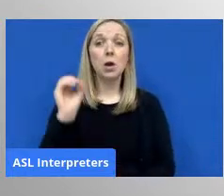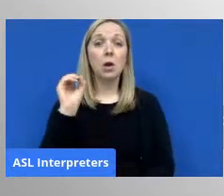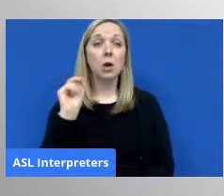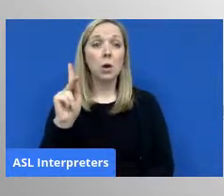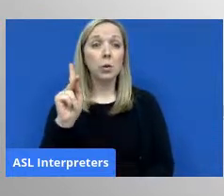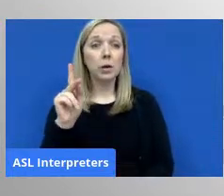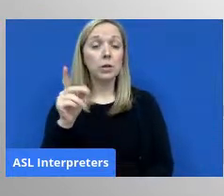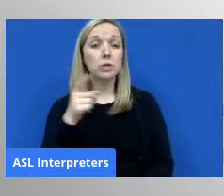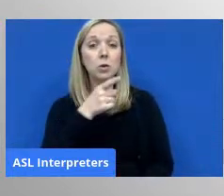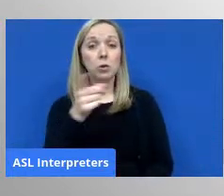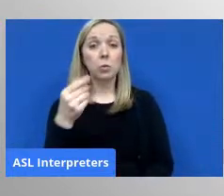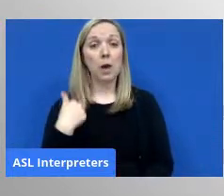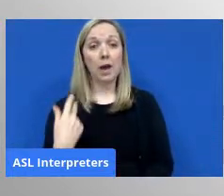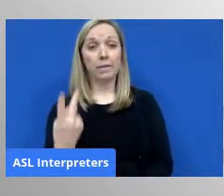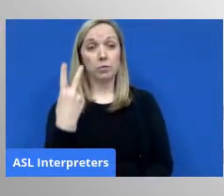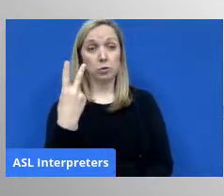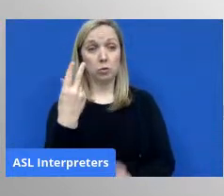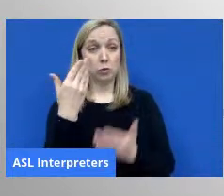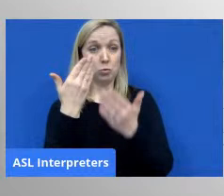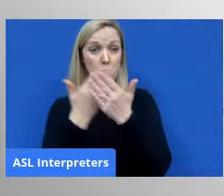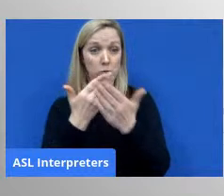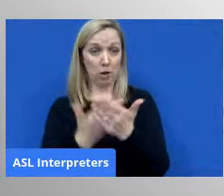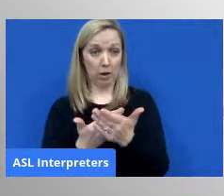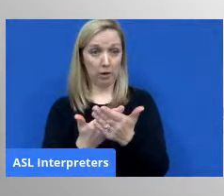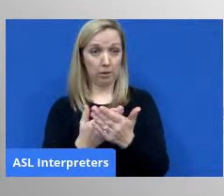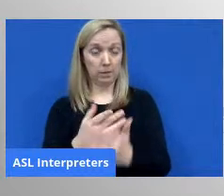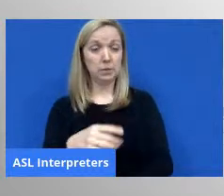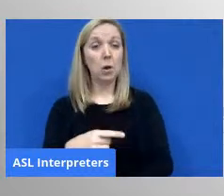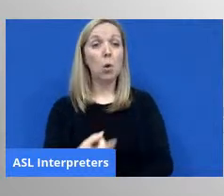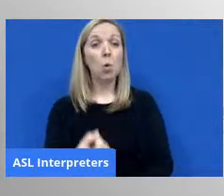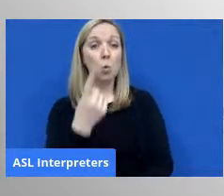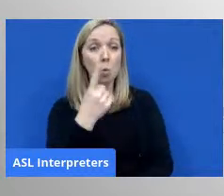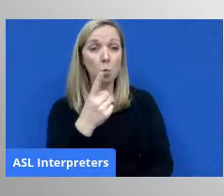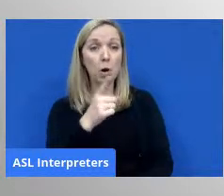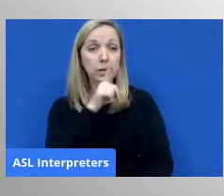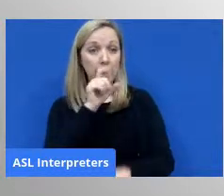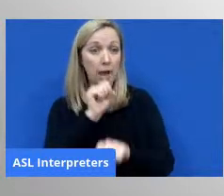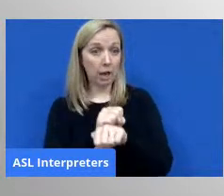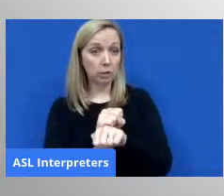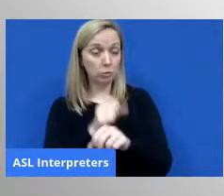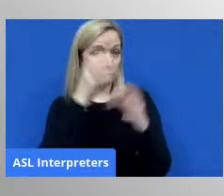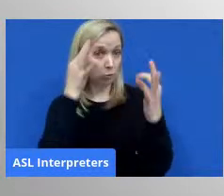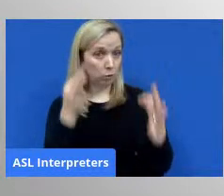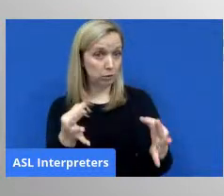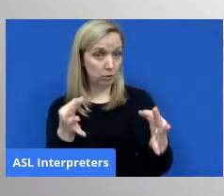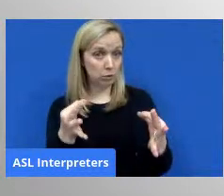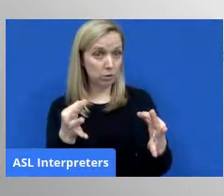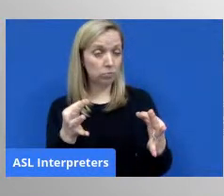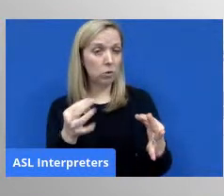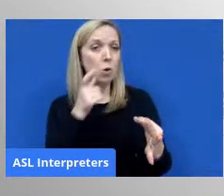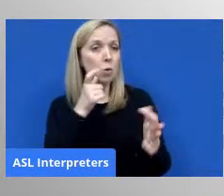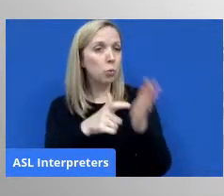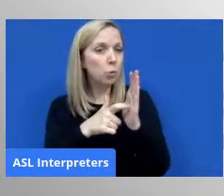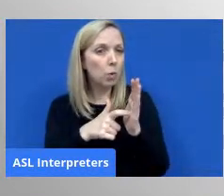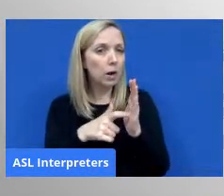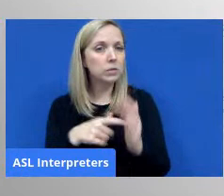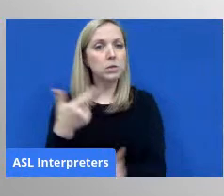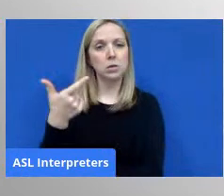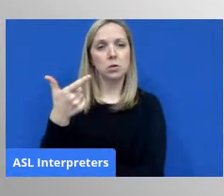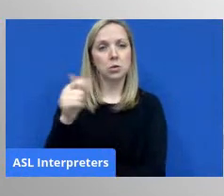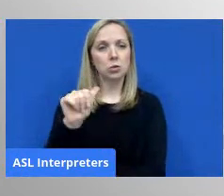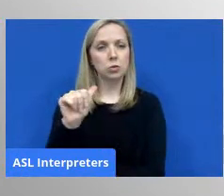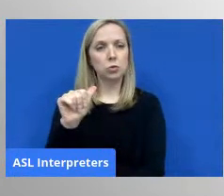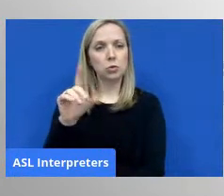for you. One is the actual resolution, which is required by Georgia DOE whenever we do a building